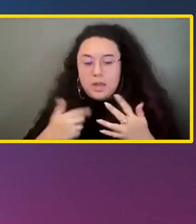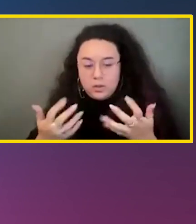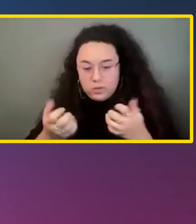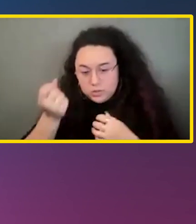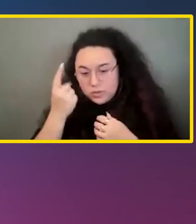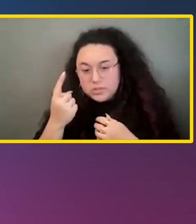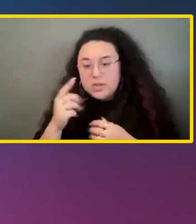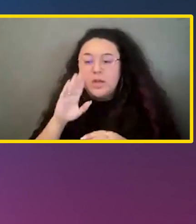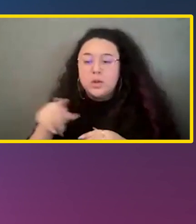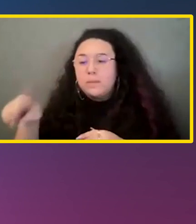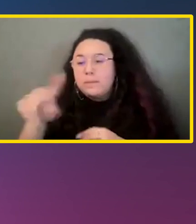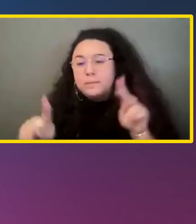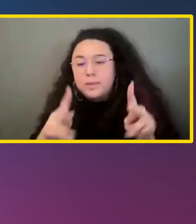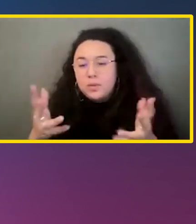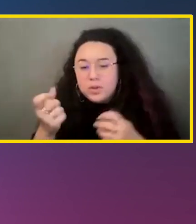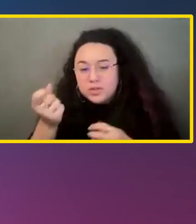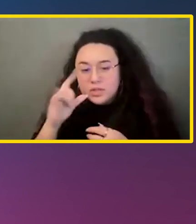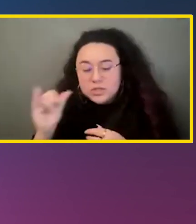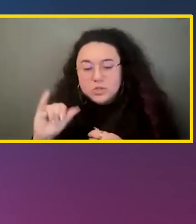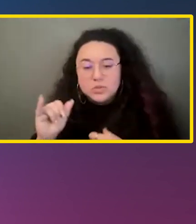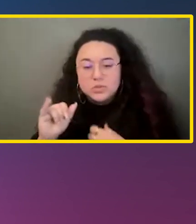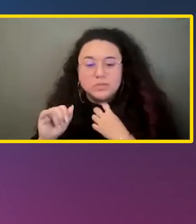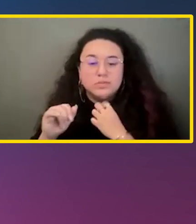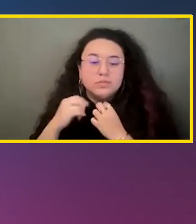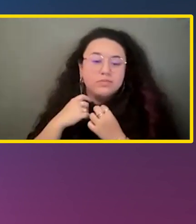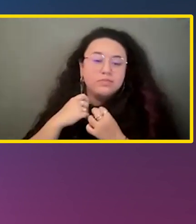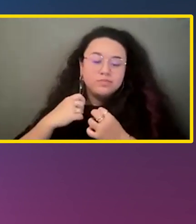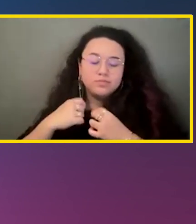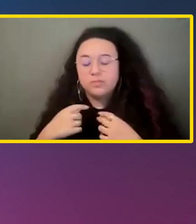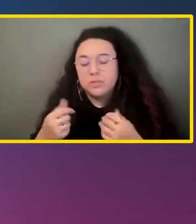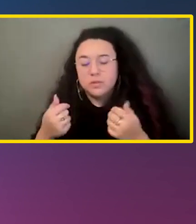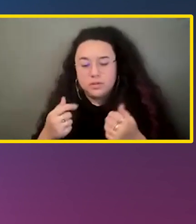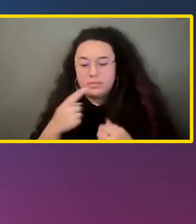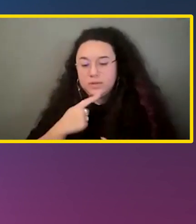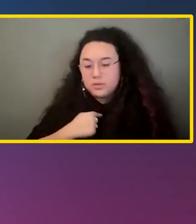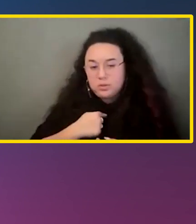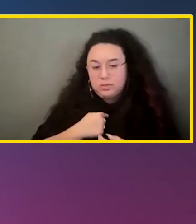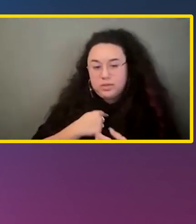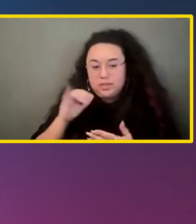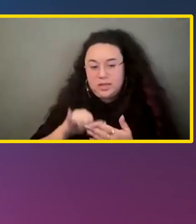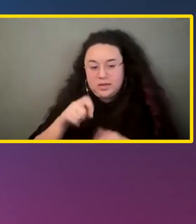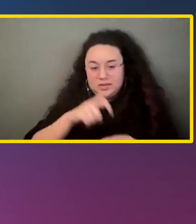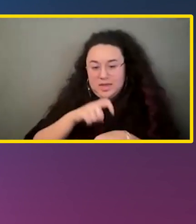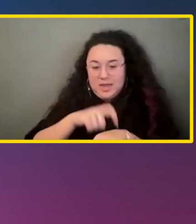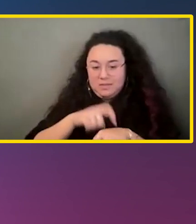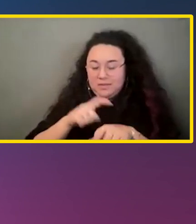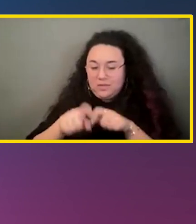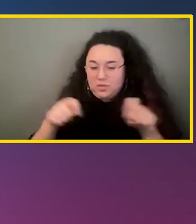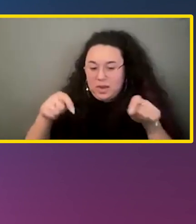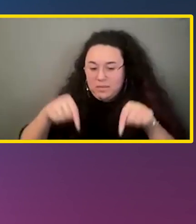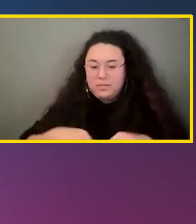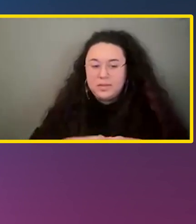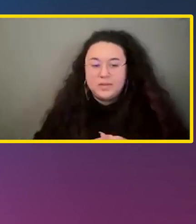understand. I know that people out there want to understand, but I'm also being told that we're at time and I need to wrap this